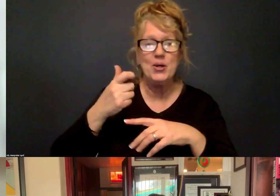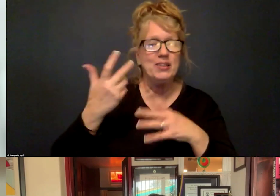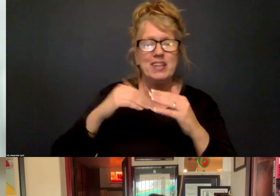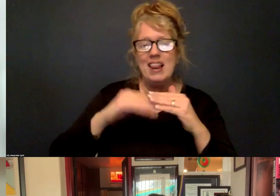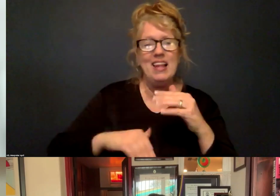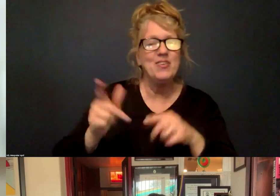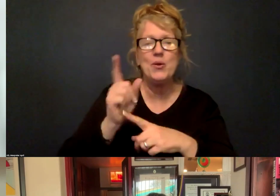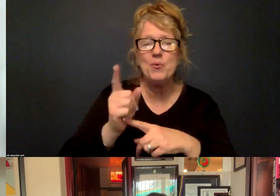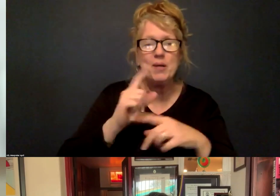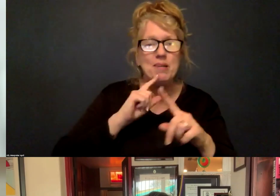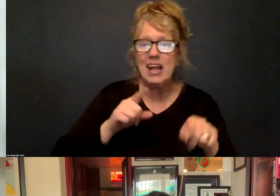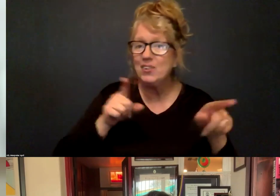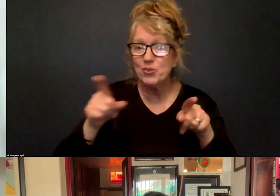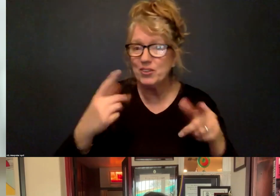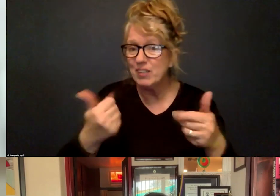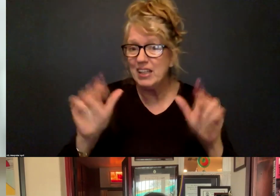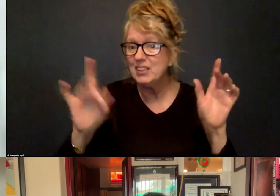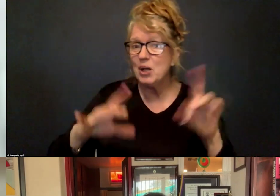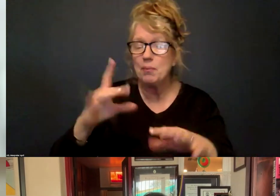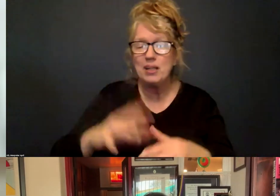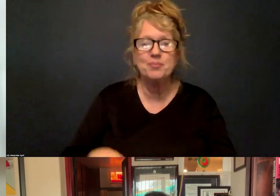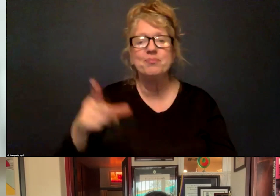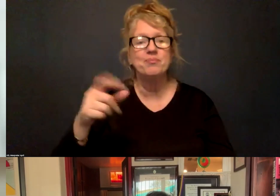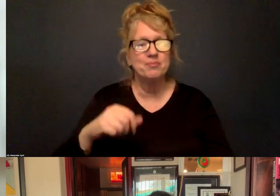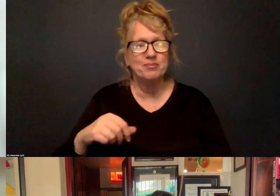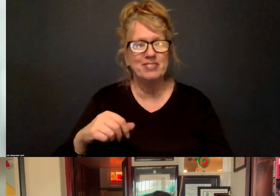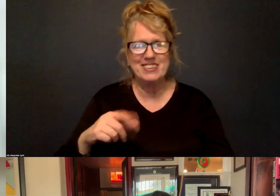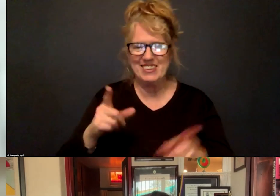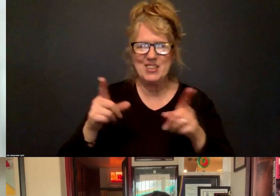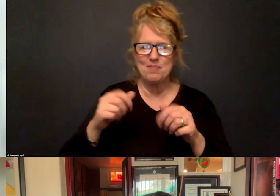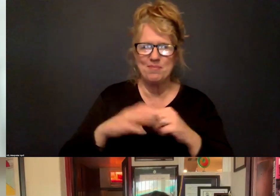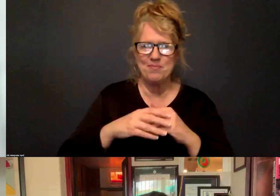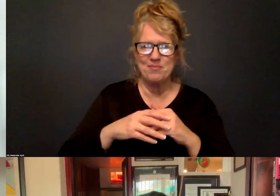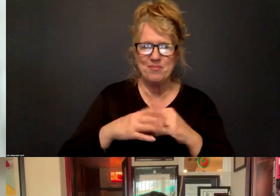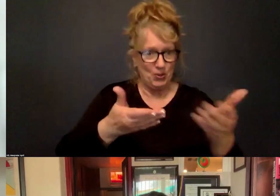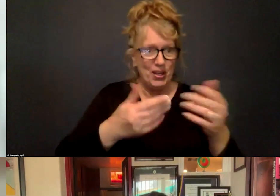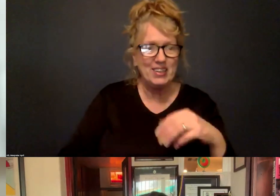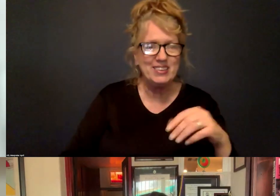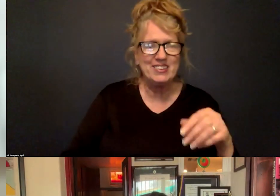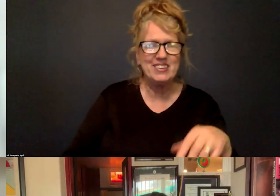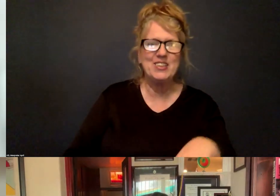than 1 minute answer for each of you. Yeah, I'm happy. Oh, go ahead.